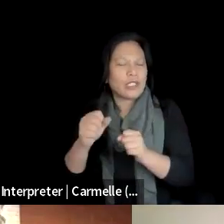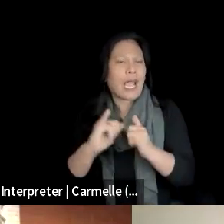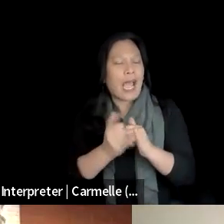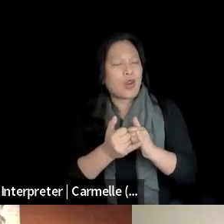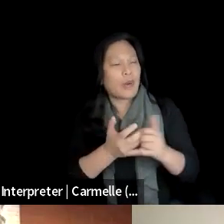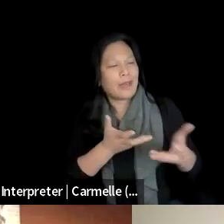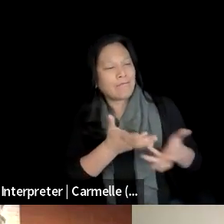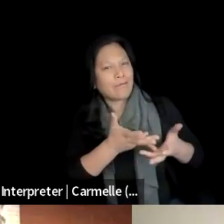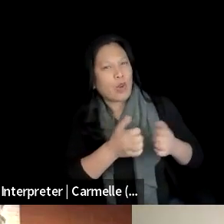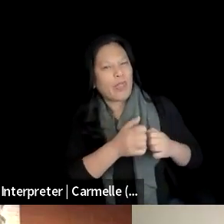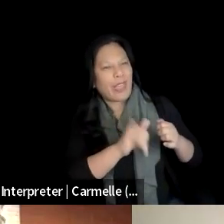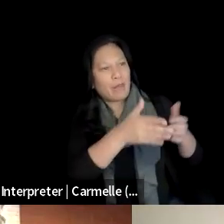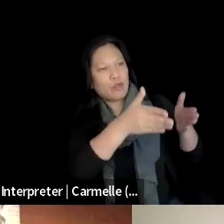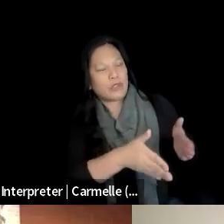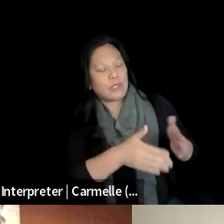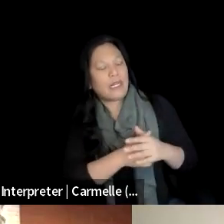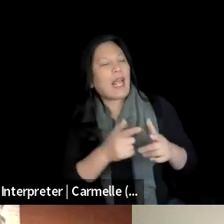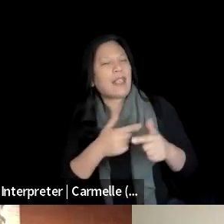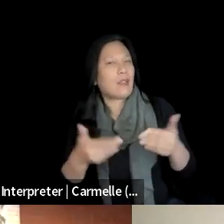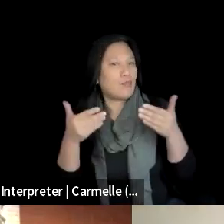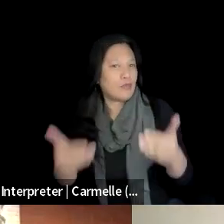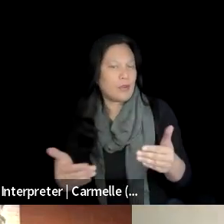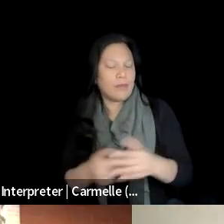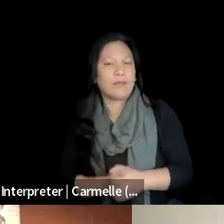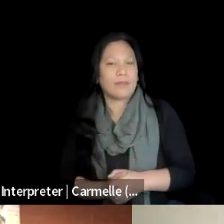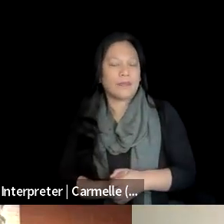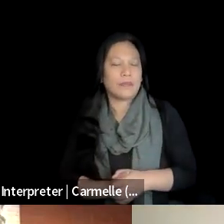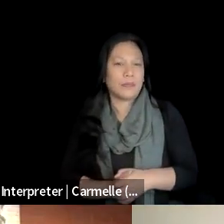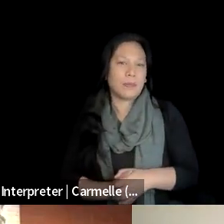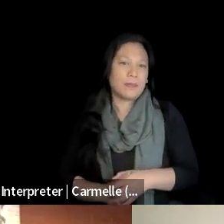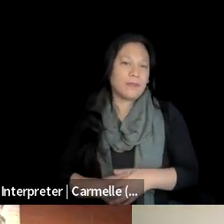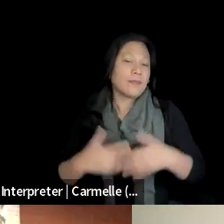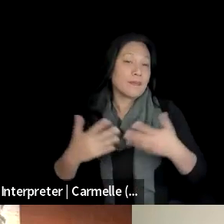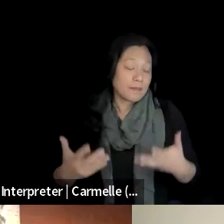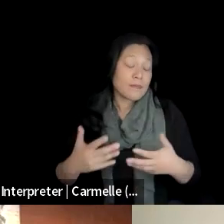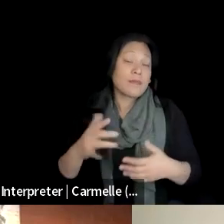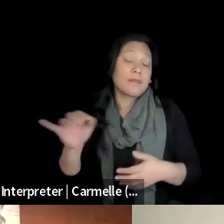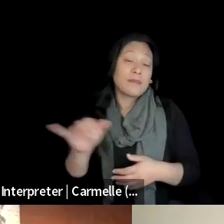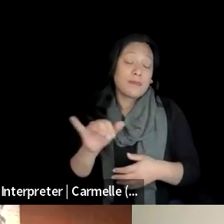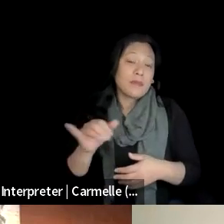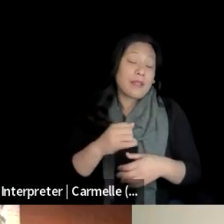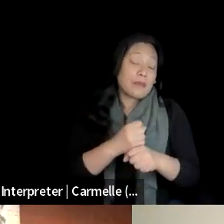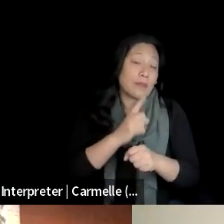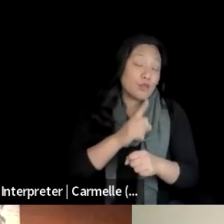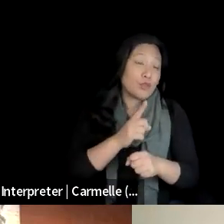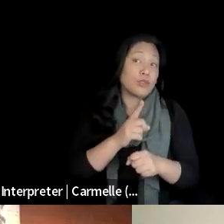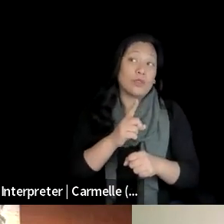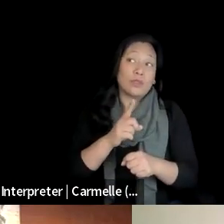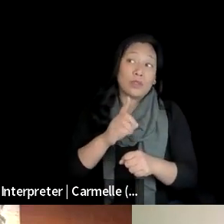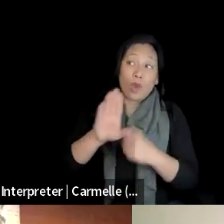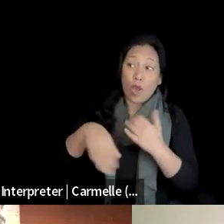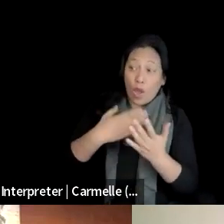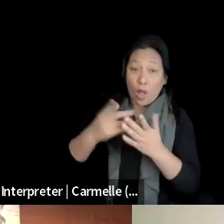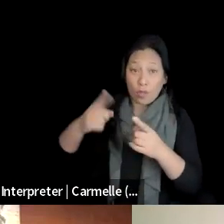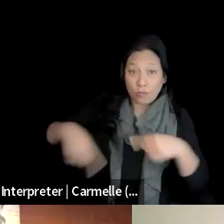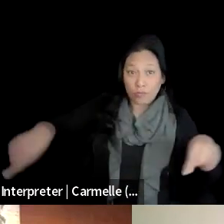or individuals, and then carry on. And making sure that, you know, everybody moving